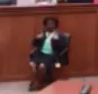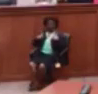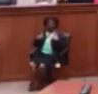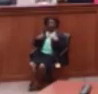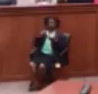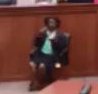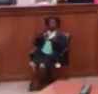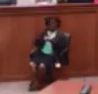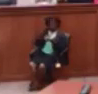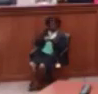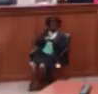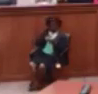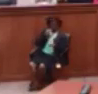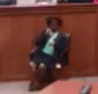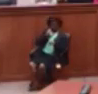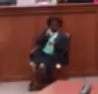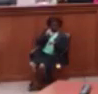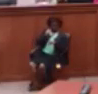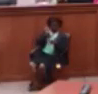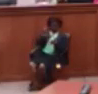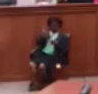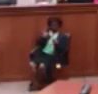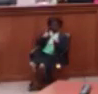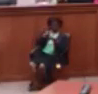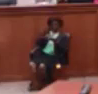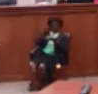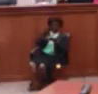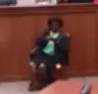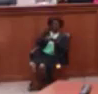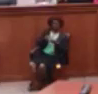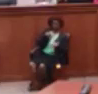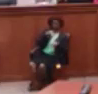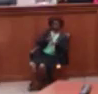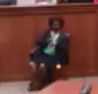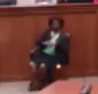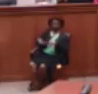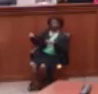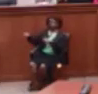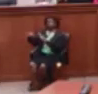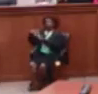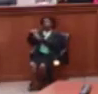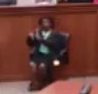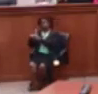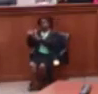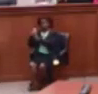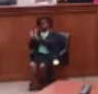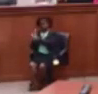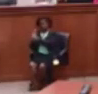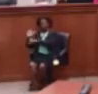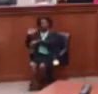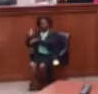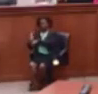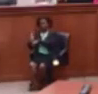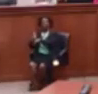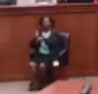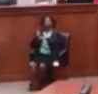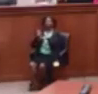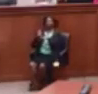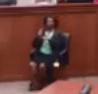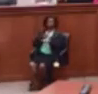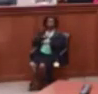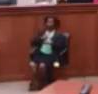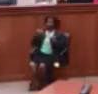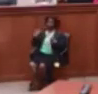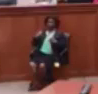that because we have worked very diligently the last 5 to 6 years to ensure that all of the high school academic